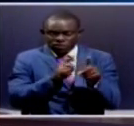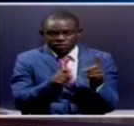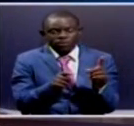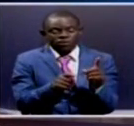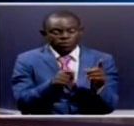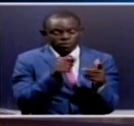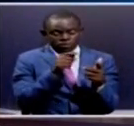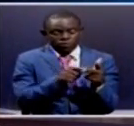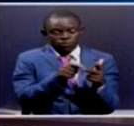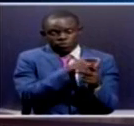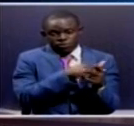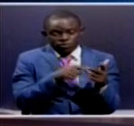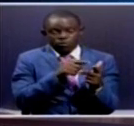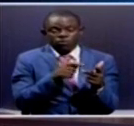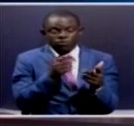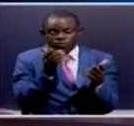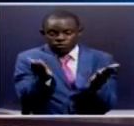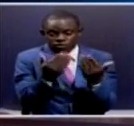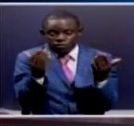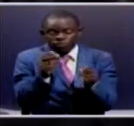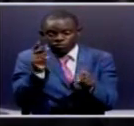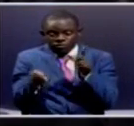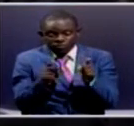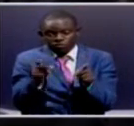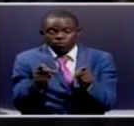members at the forum have powers to alter,